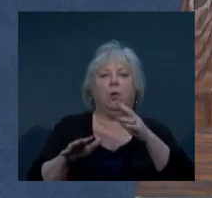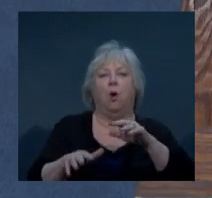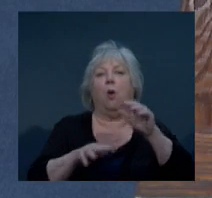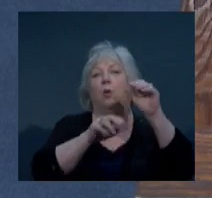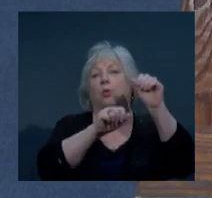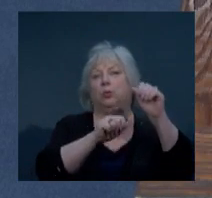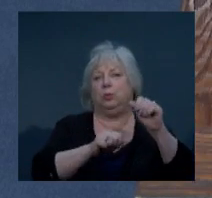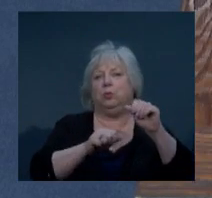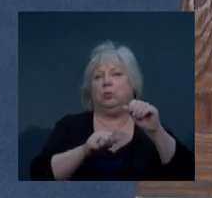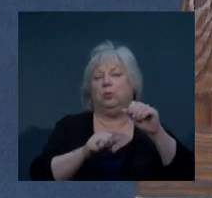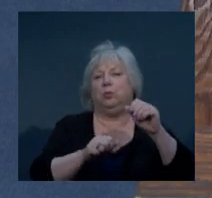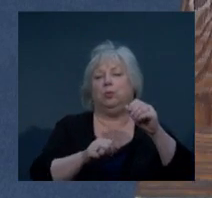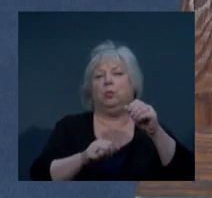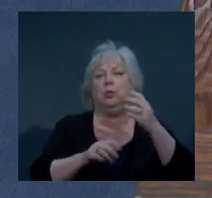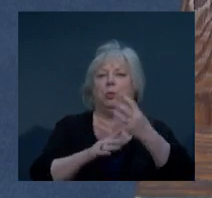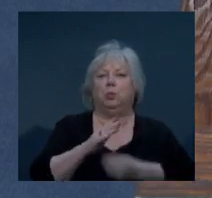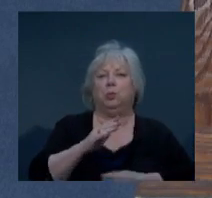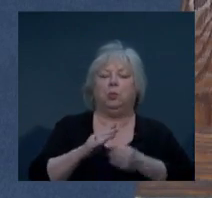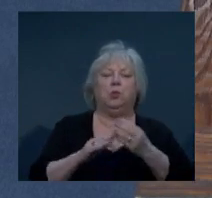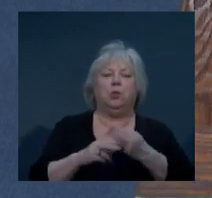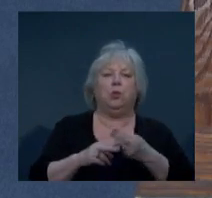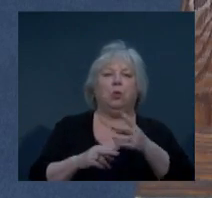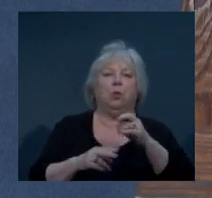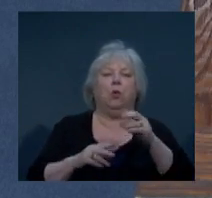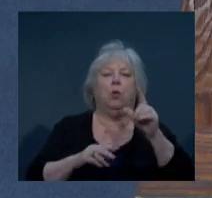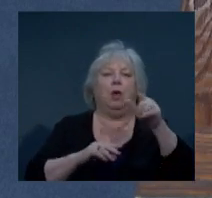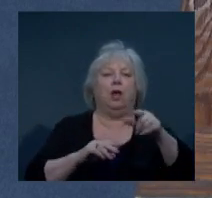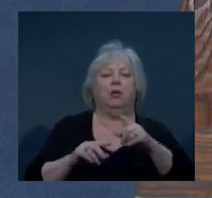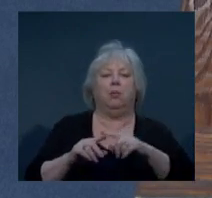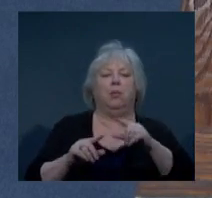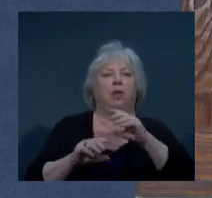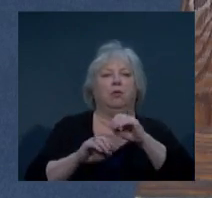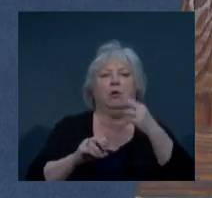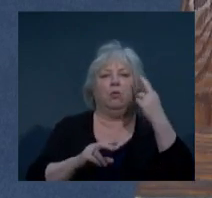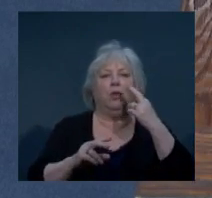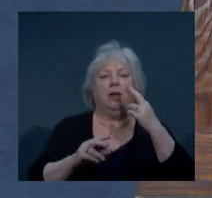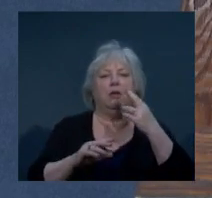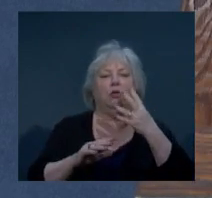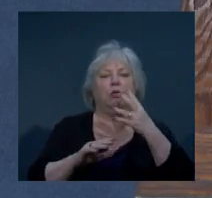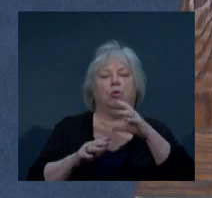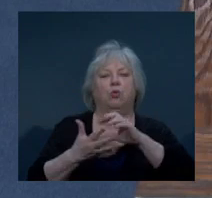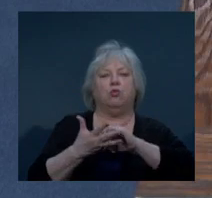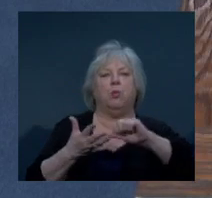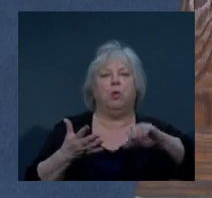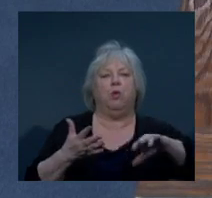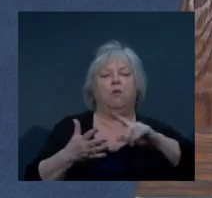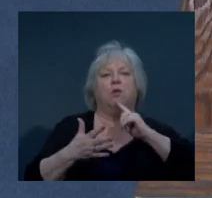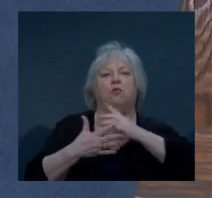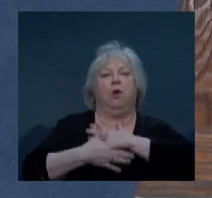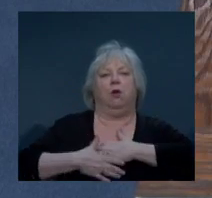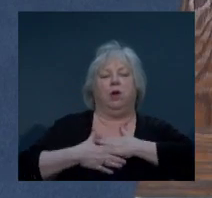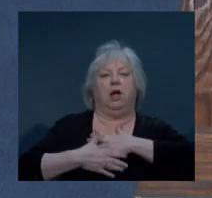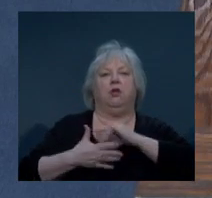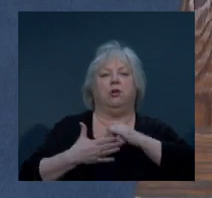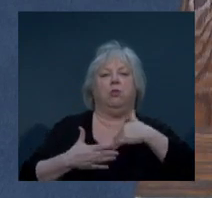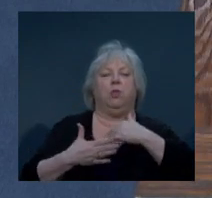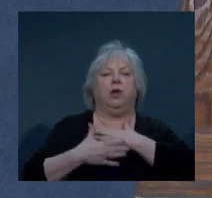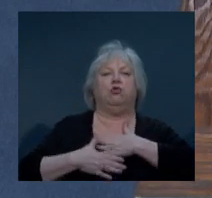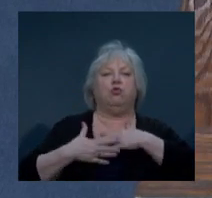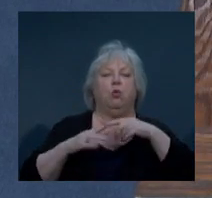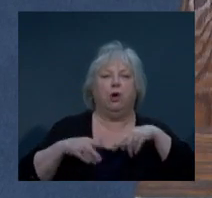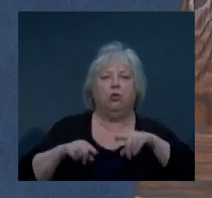know, there's no reason to take away the recreation that we have in our later years at this